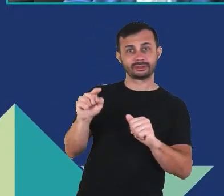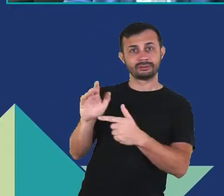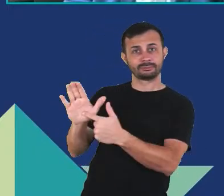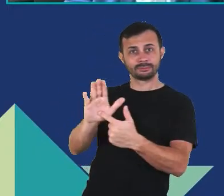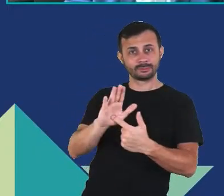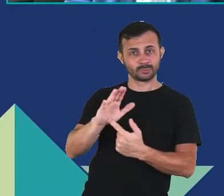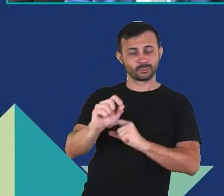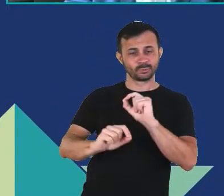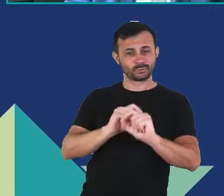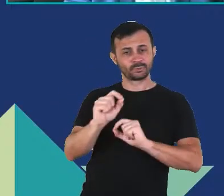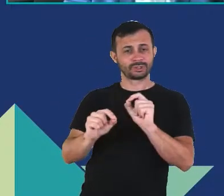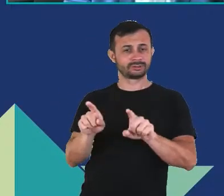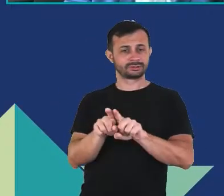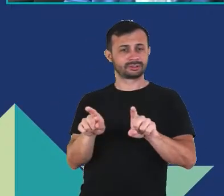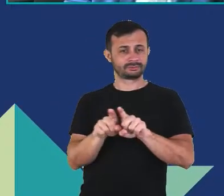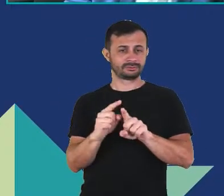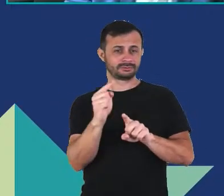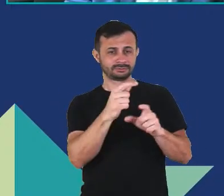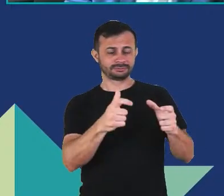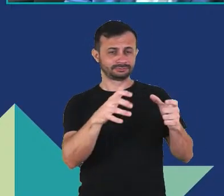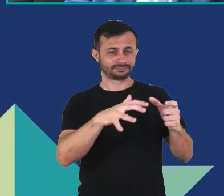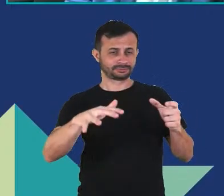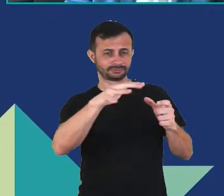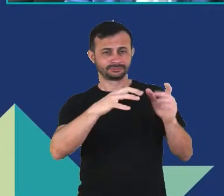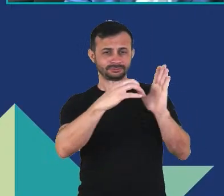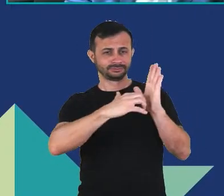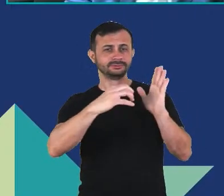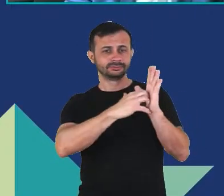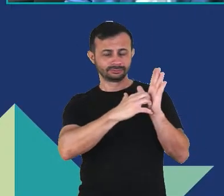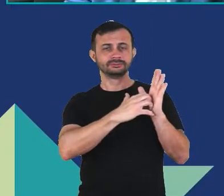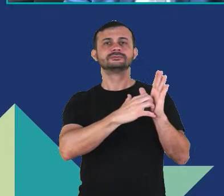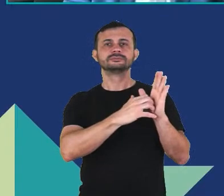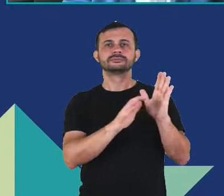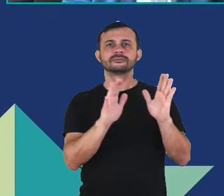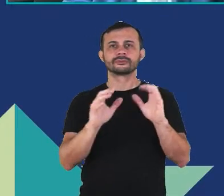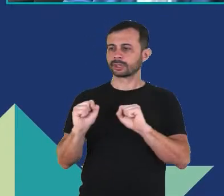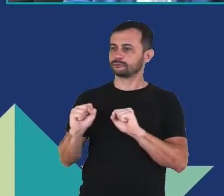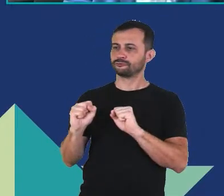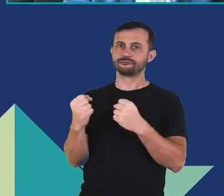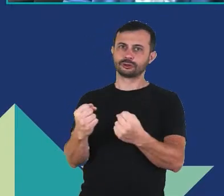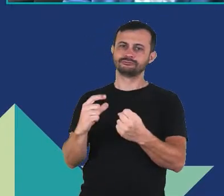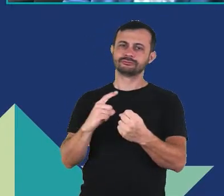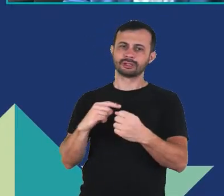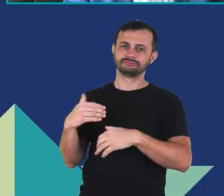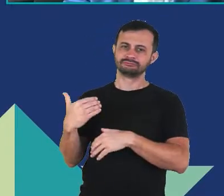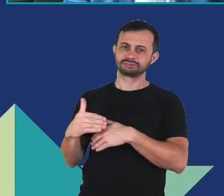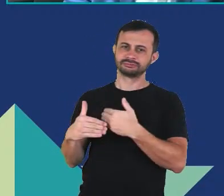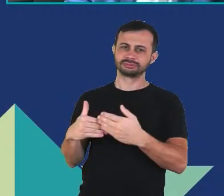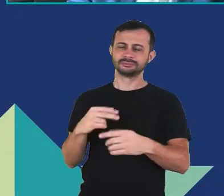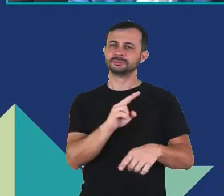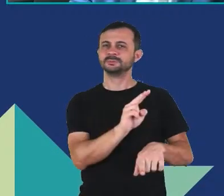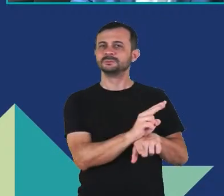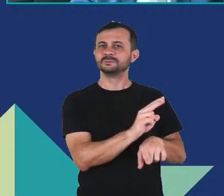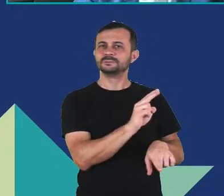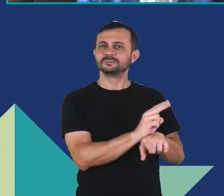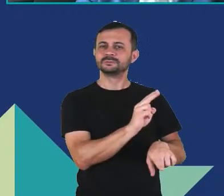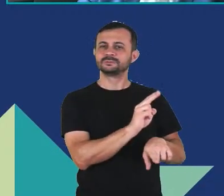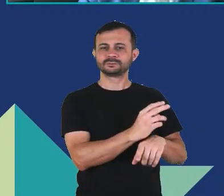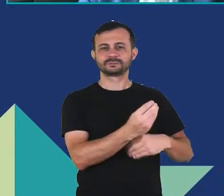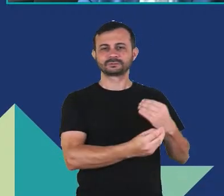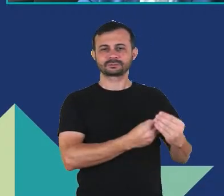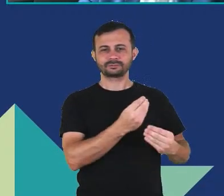very nice facility, but still the efforts are there to monitor it and to inspect it and to investigate